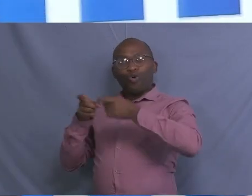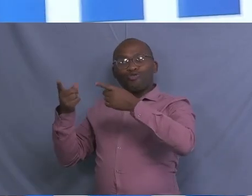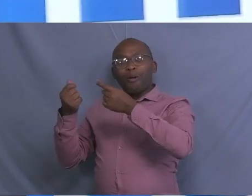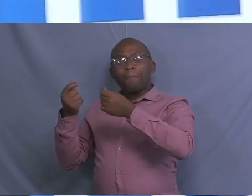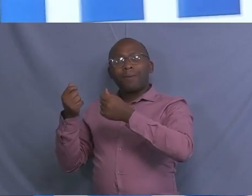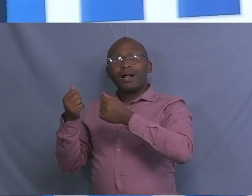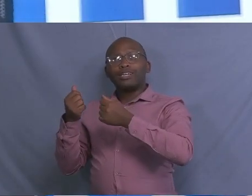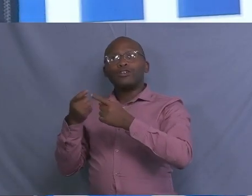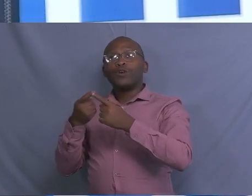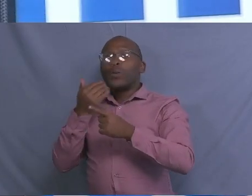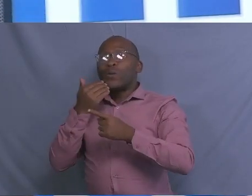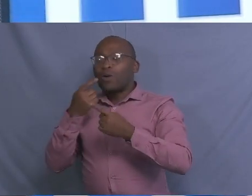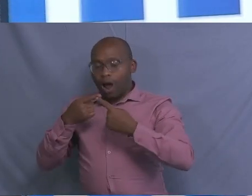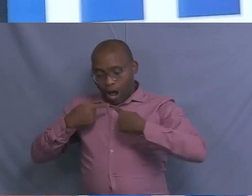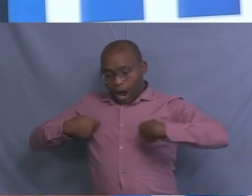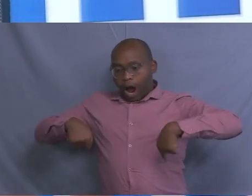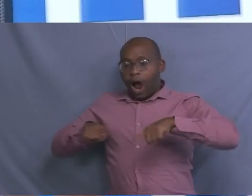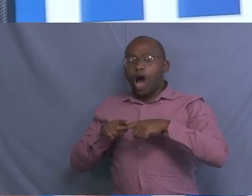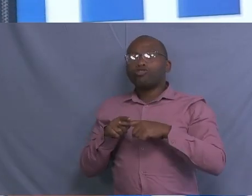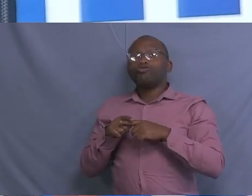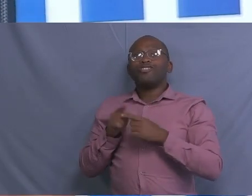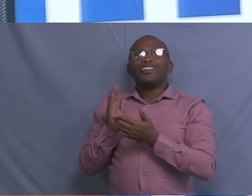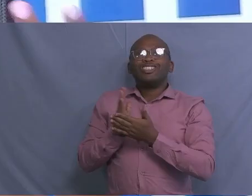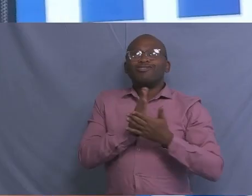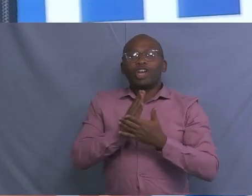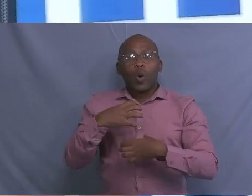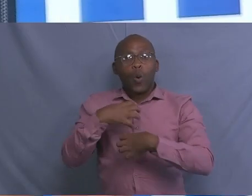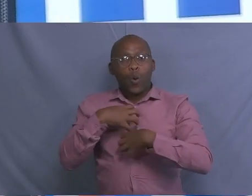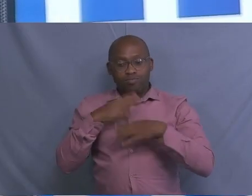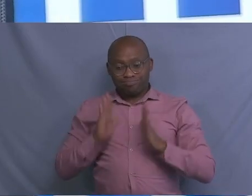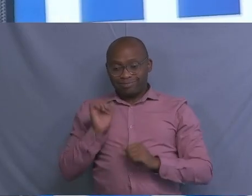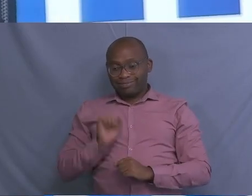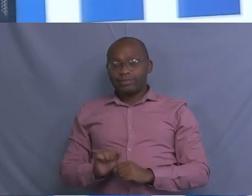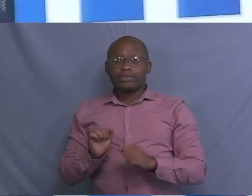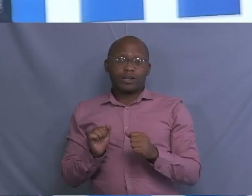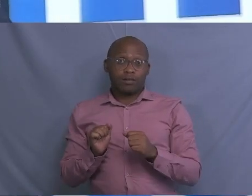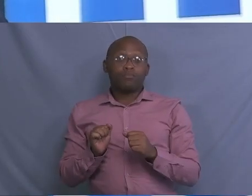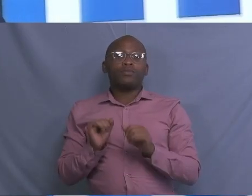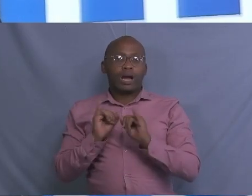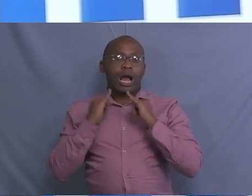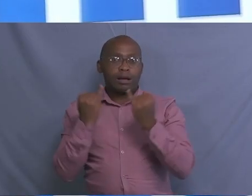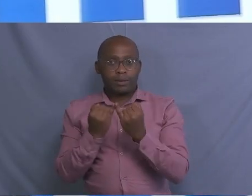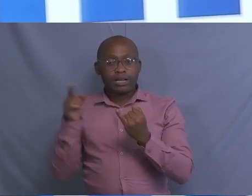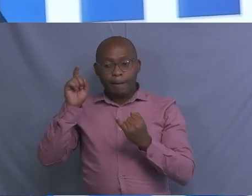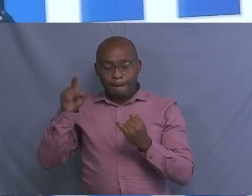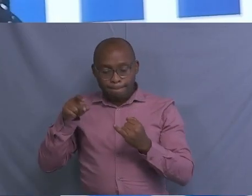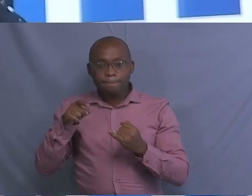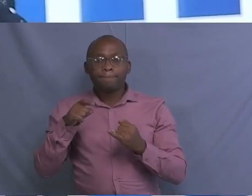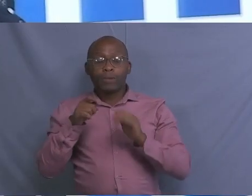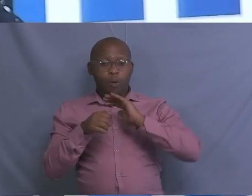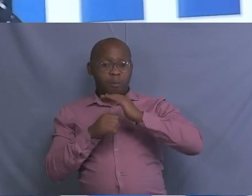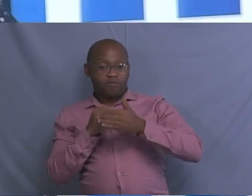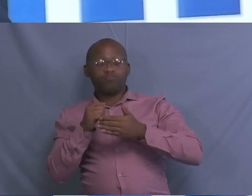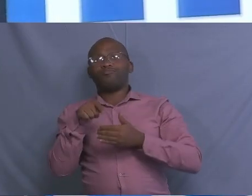external assurance to protect your interest, to protect the funding that you've invested in this company.